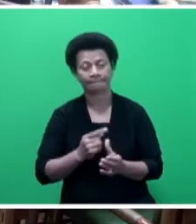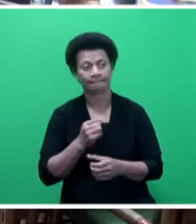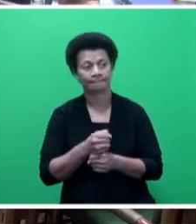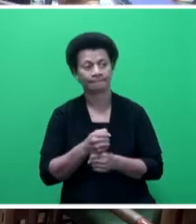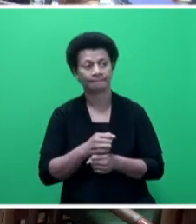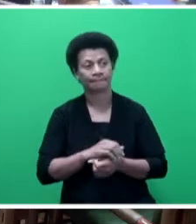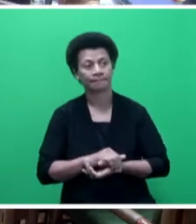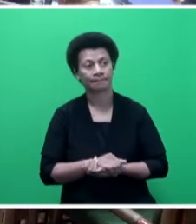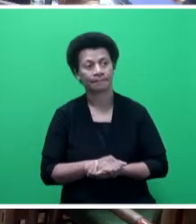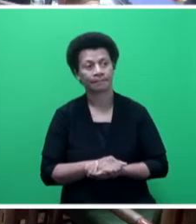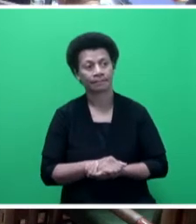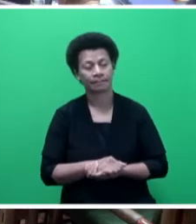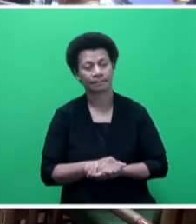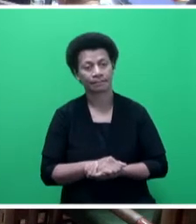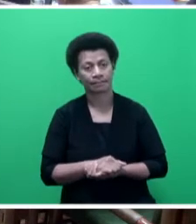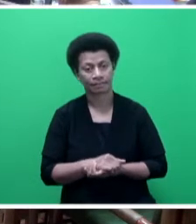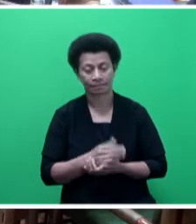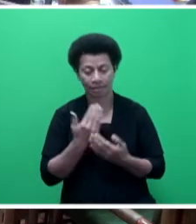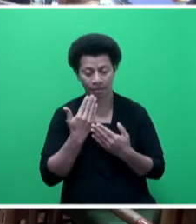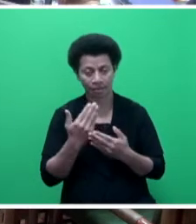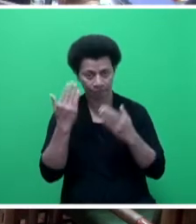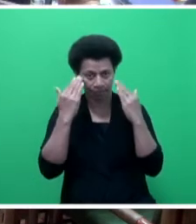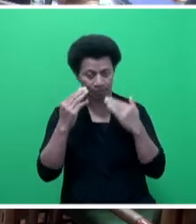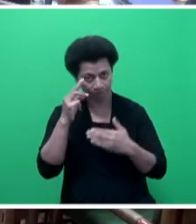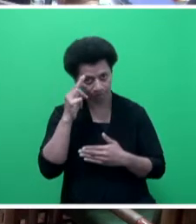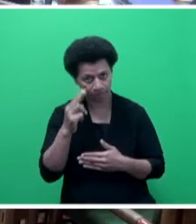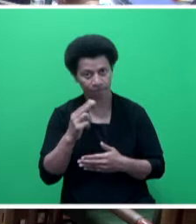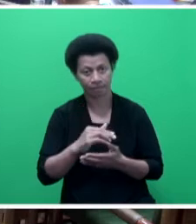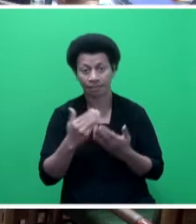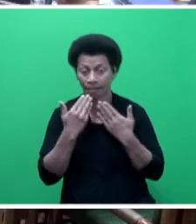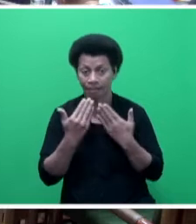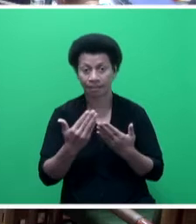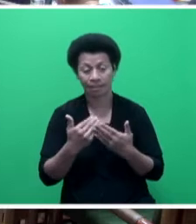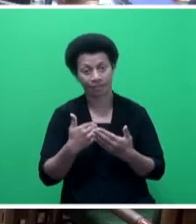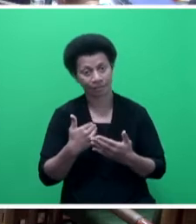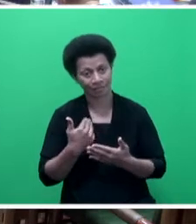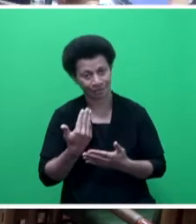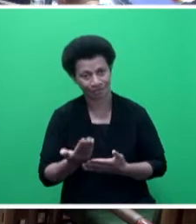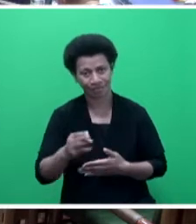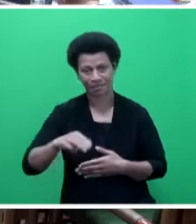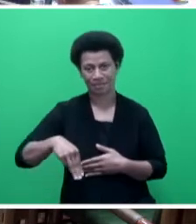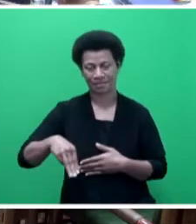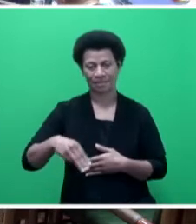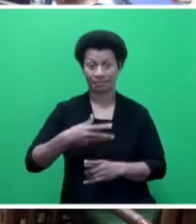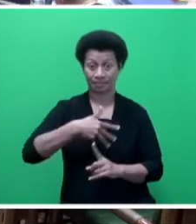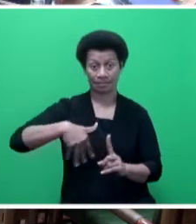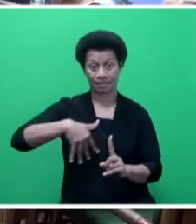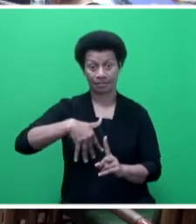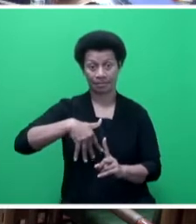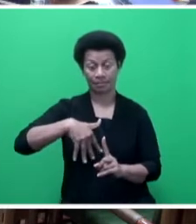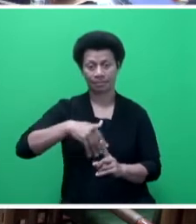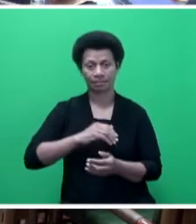Thank you, Mr. Speaker, sir. Mr. Speaker, sir, I'd like to thank the honourable member for this question. Mr. Speaker, sir, just by way of background,